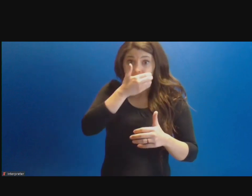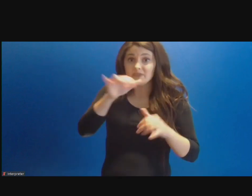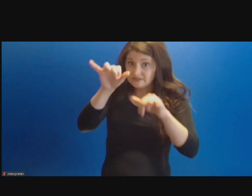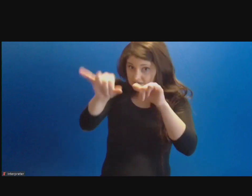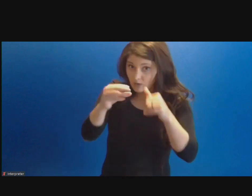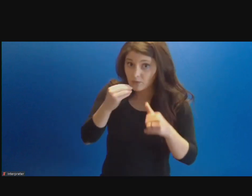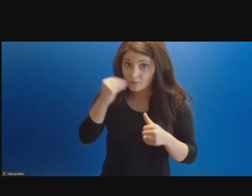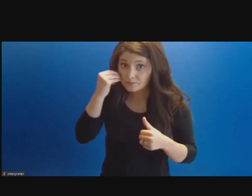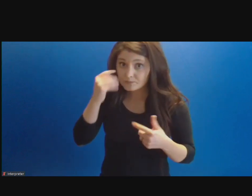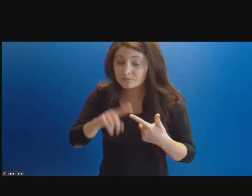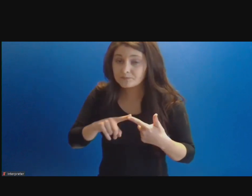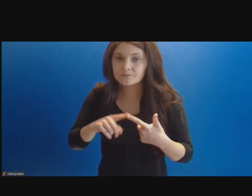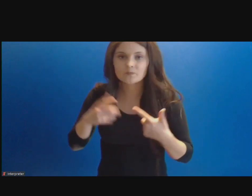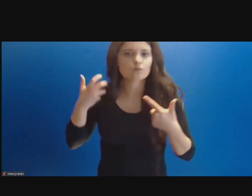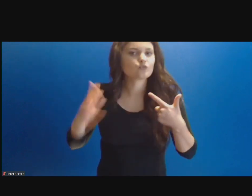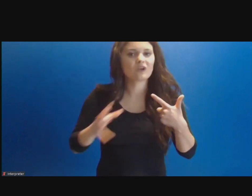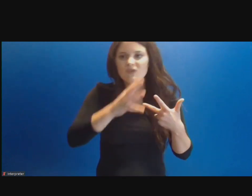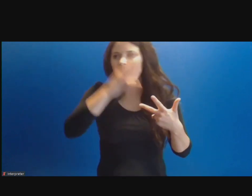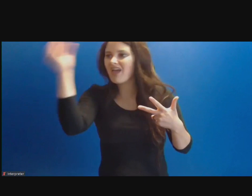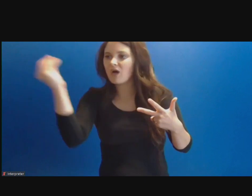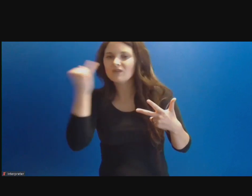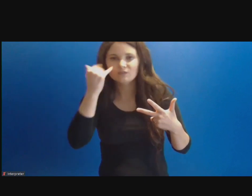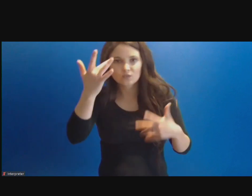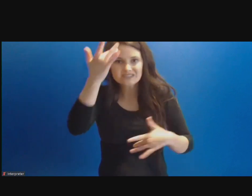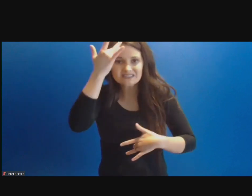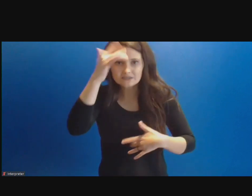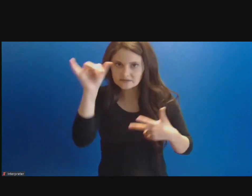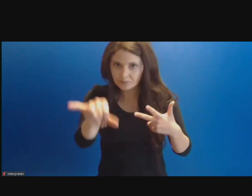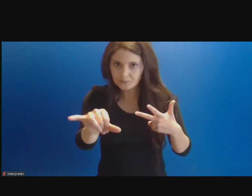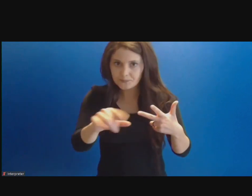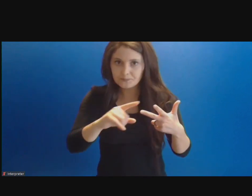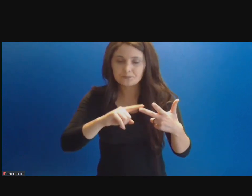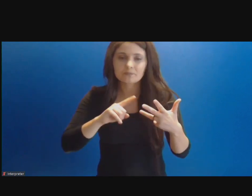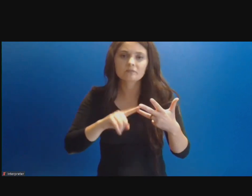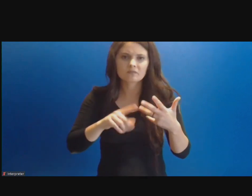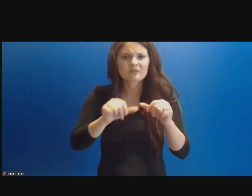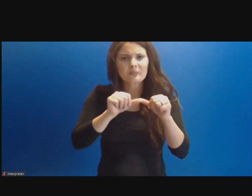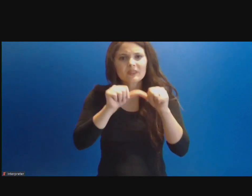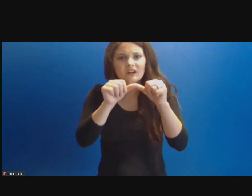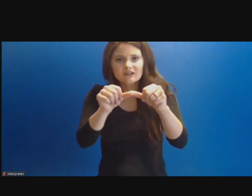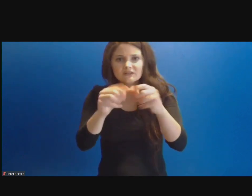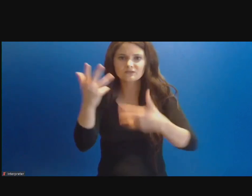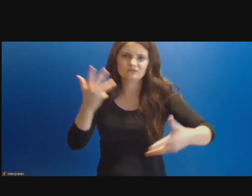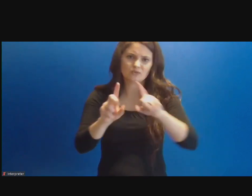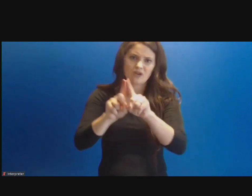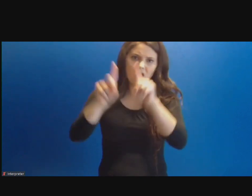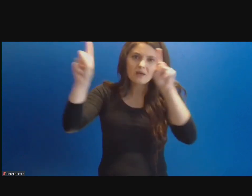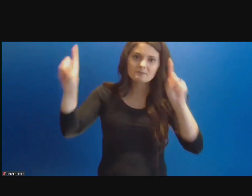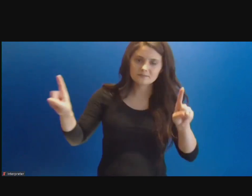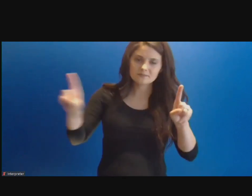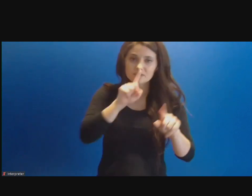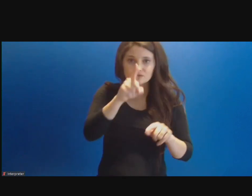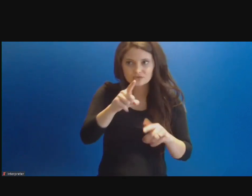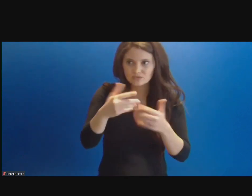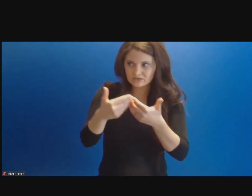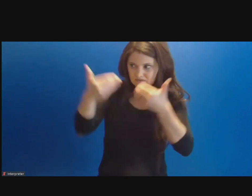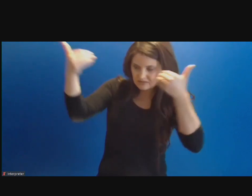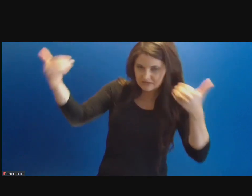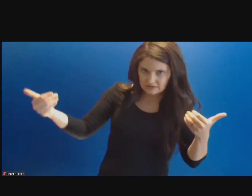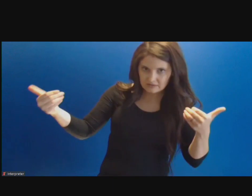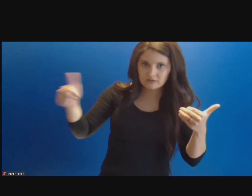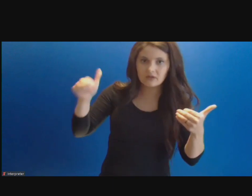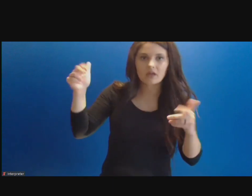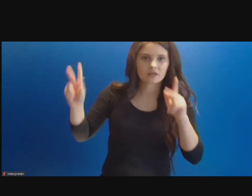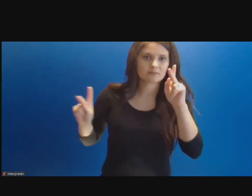home. I don't want you to go out if you're sick. And I want you to continue the social distancing and make sure you stay away from